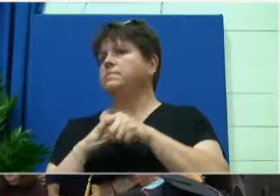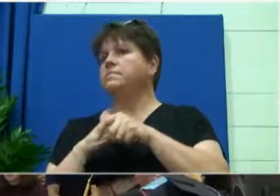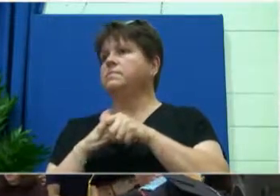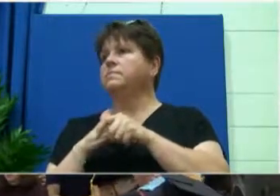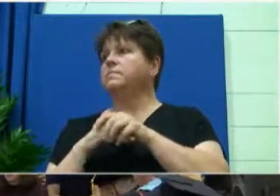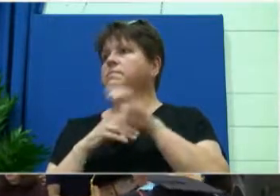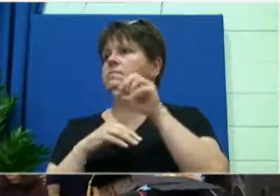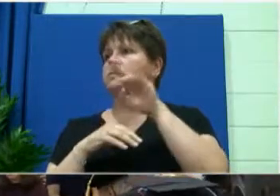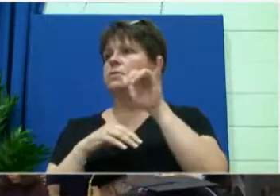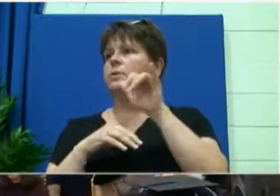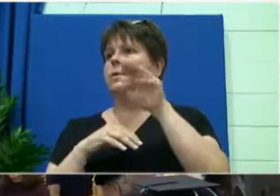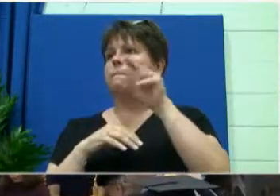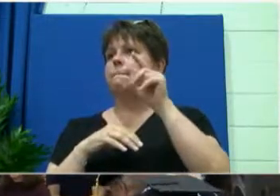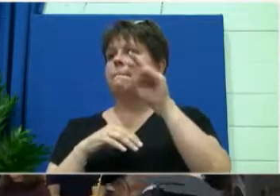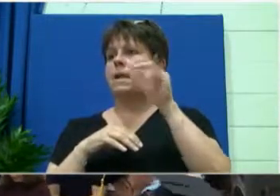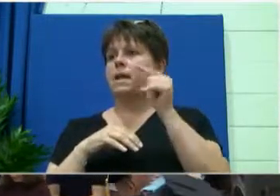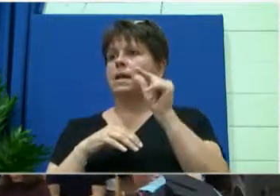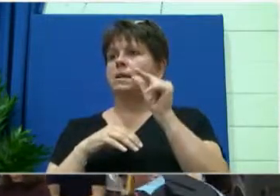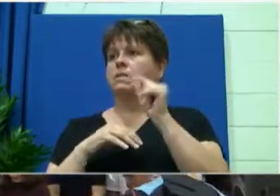Corey Manning.